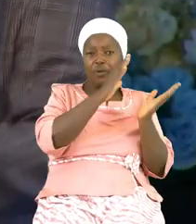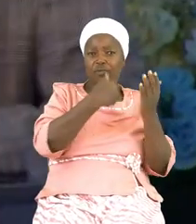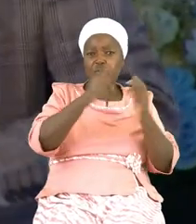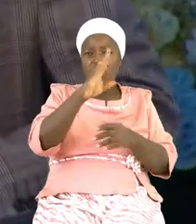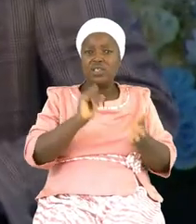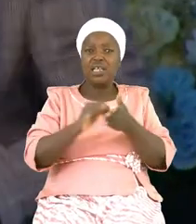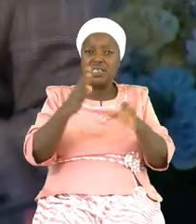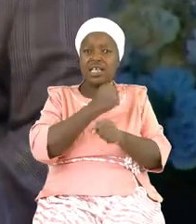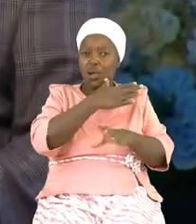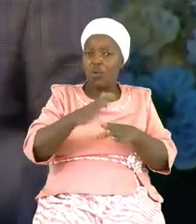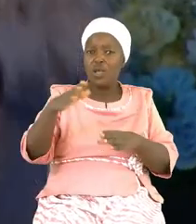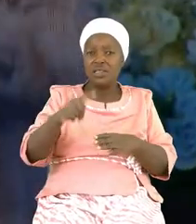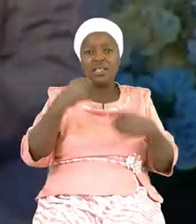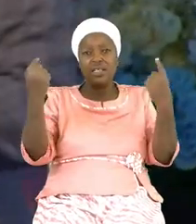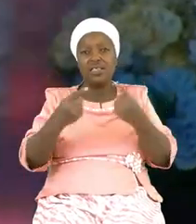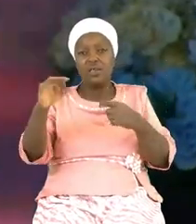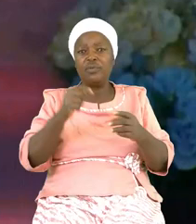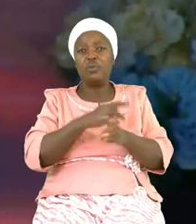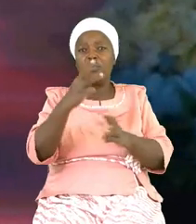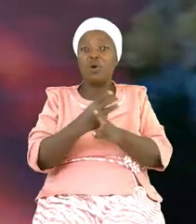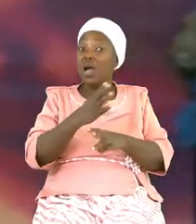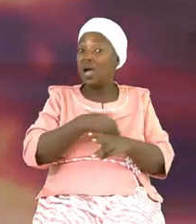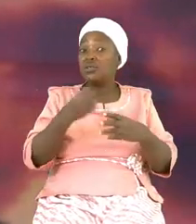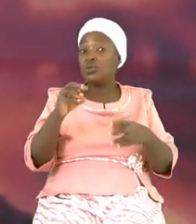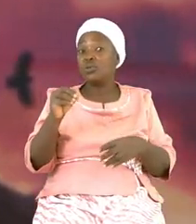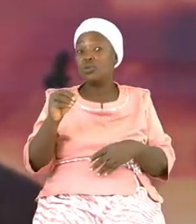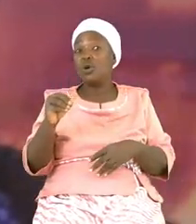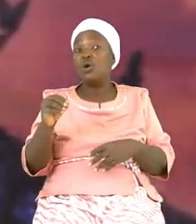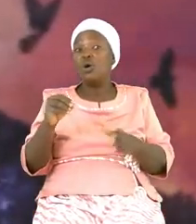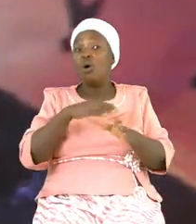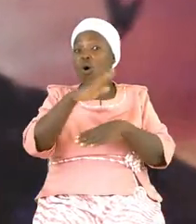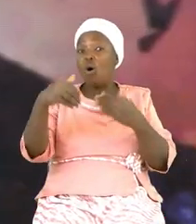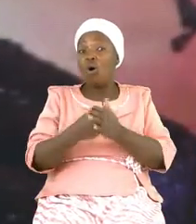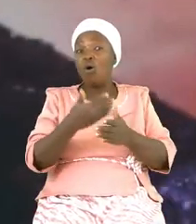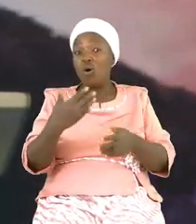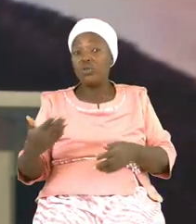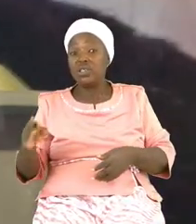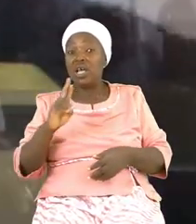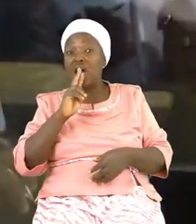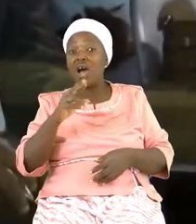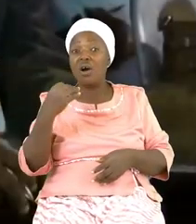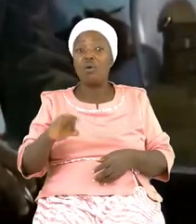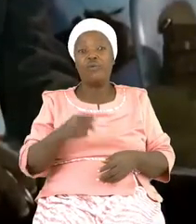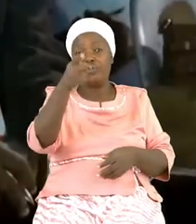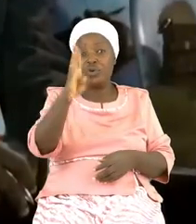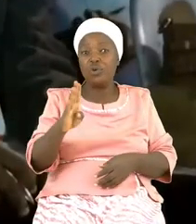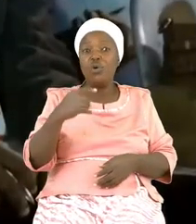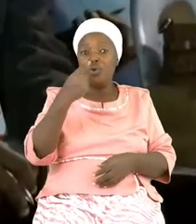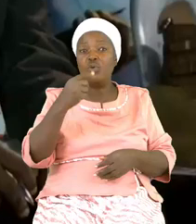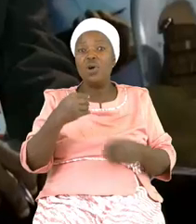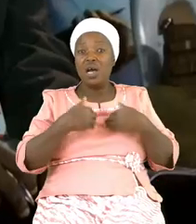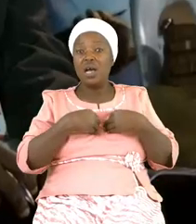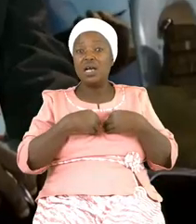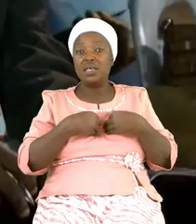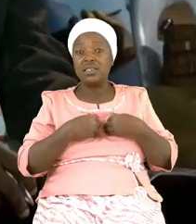away the sin of the world. And so all things are of God, who has